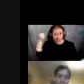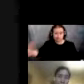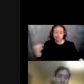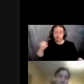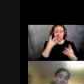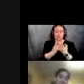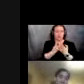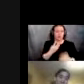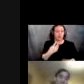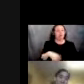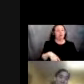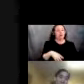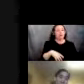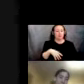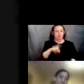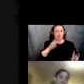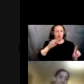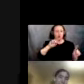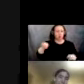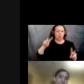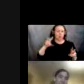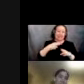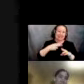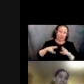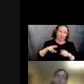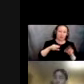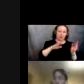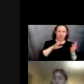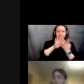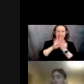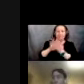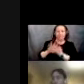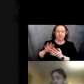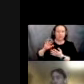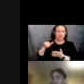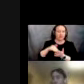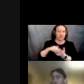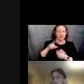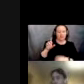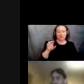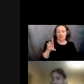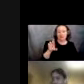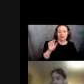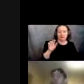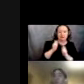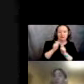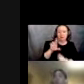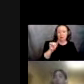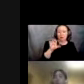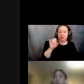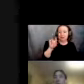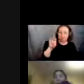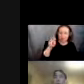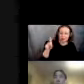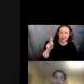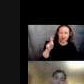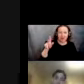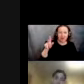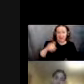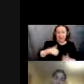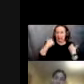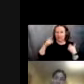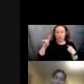And so they would go to these temporary assembly centers and racetracks and fairgrounds, living in horse stalls before being sent to the 10